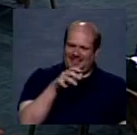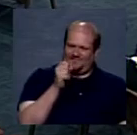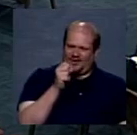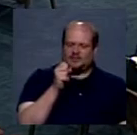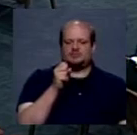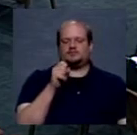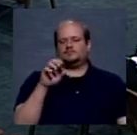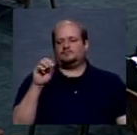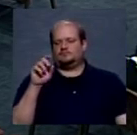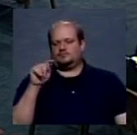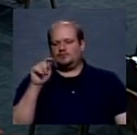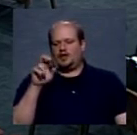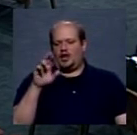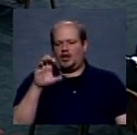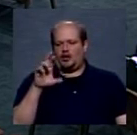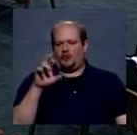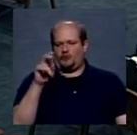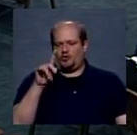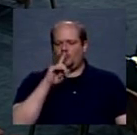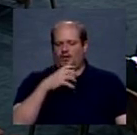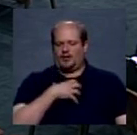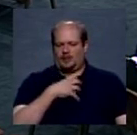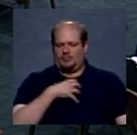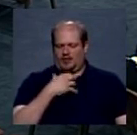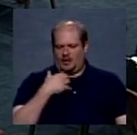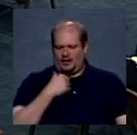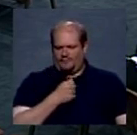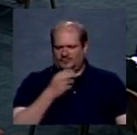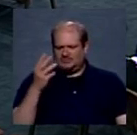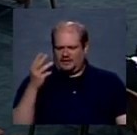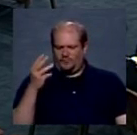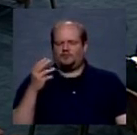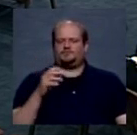because Otter Creek is really complaining. They said they had several. Well,